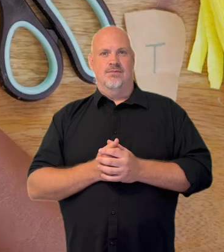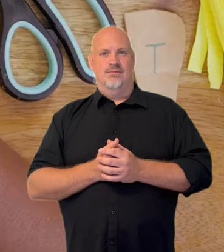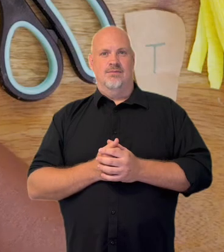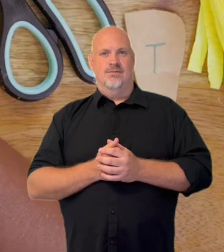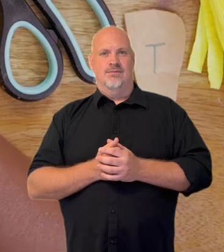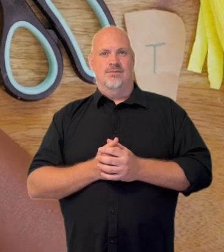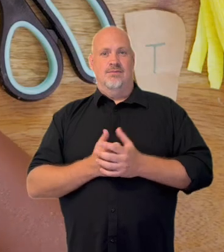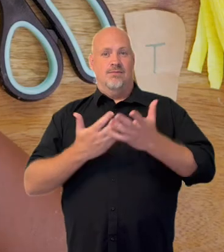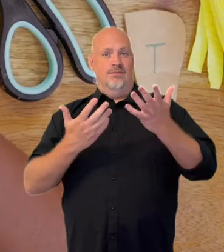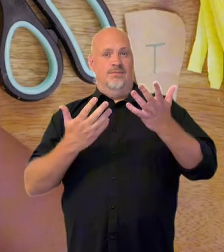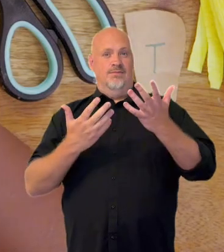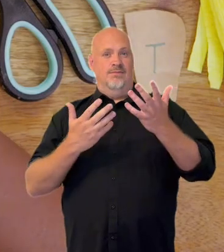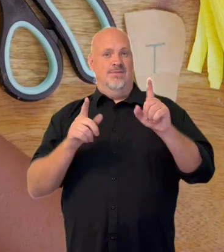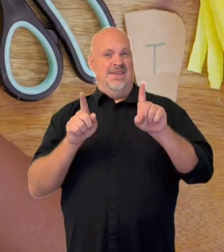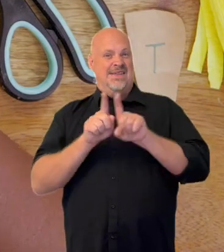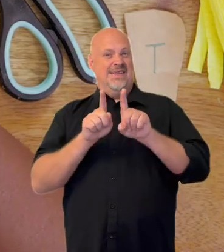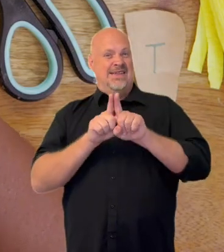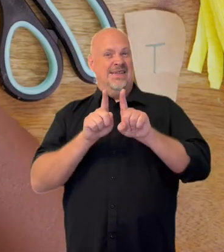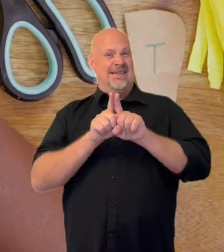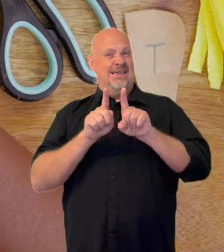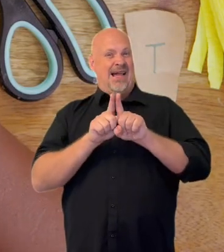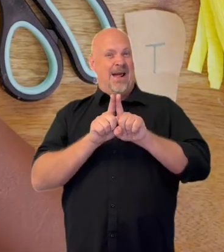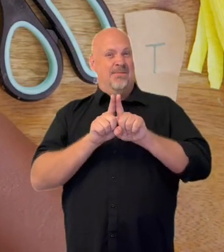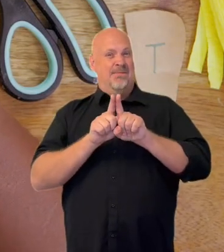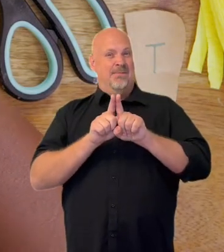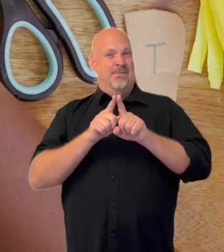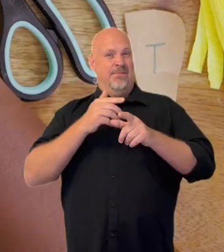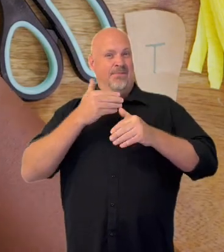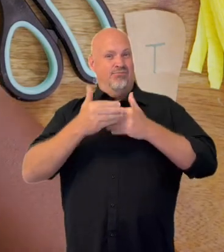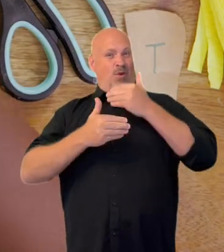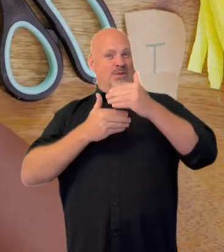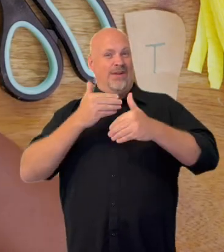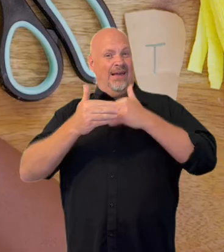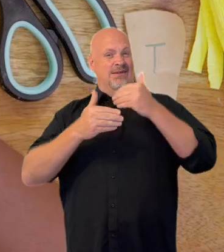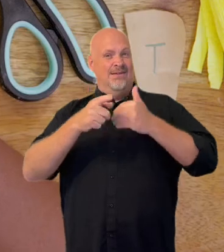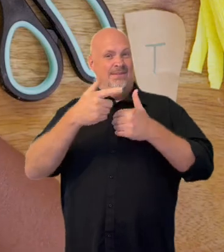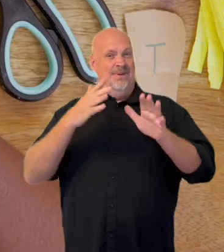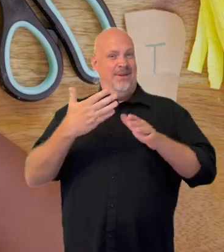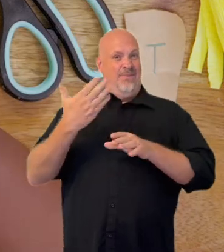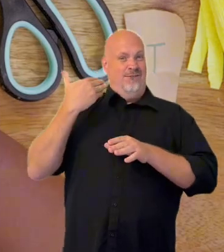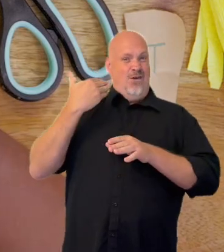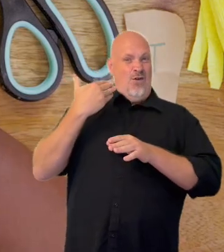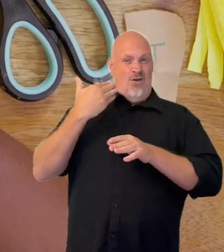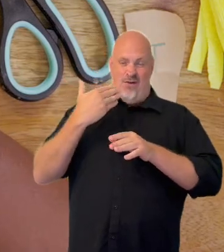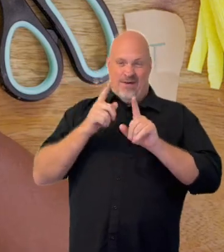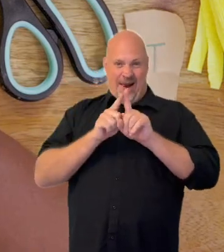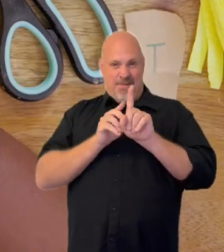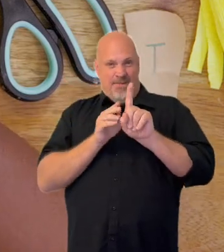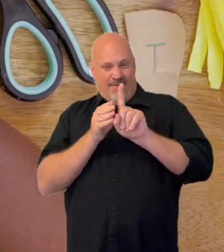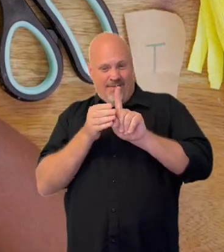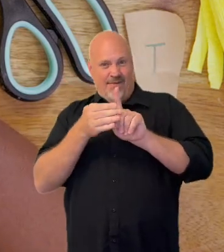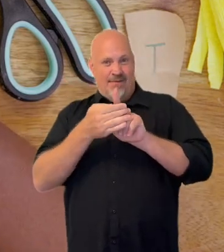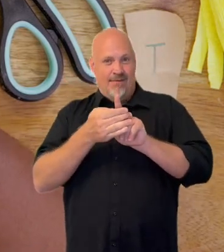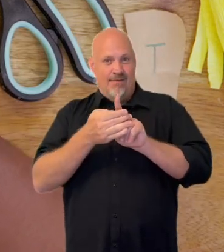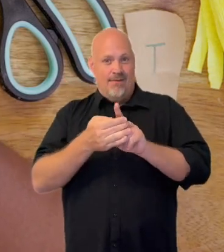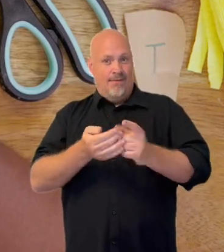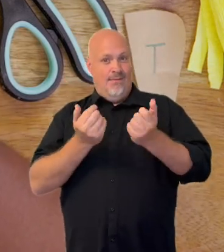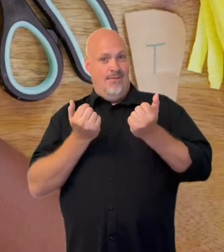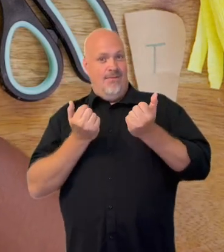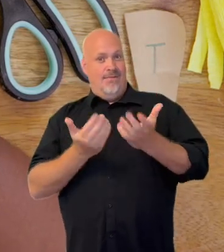And there you have it, your very own poppy. So you've got your nice flower.